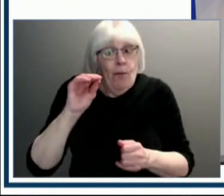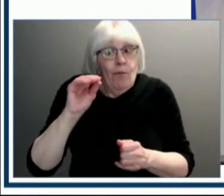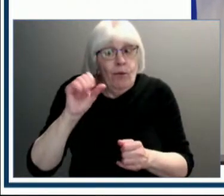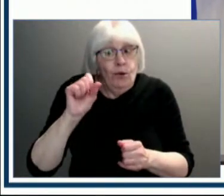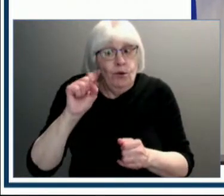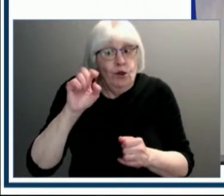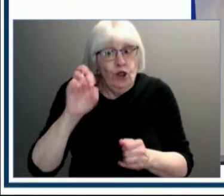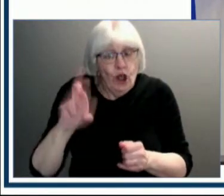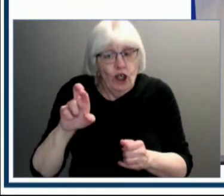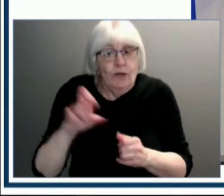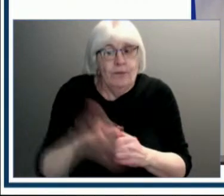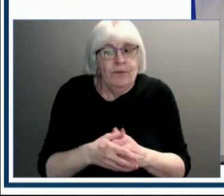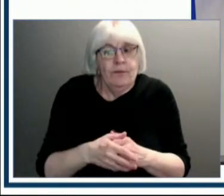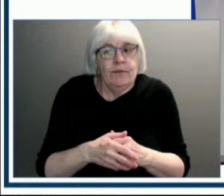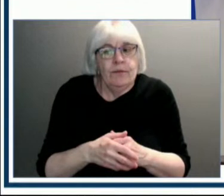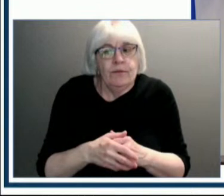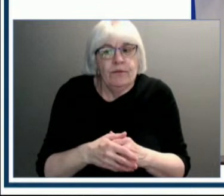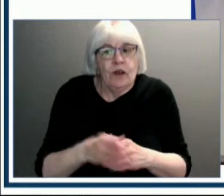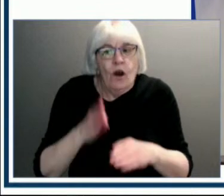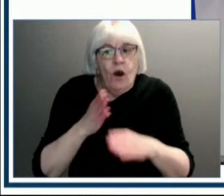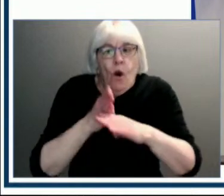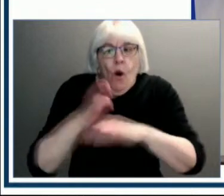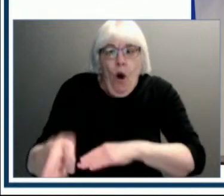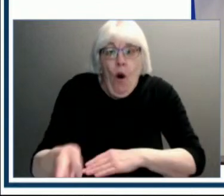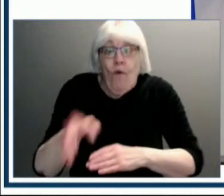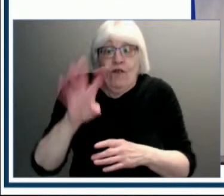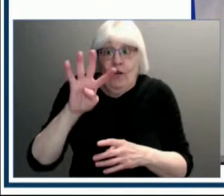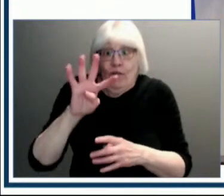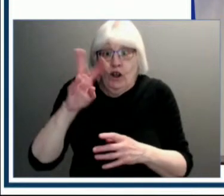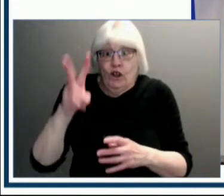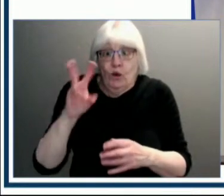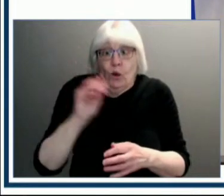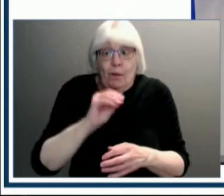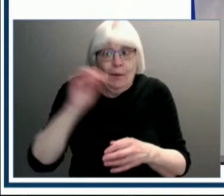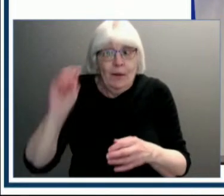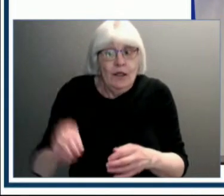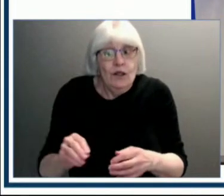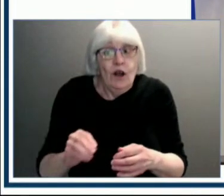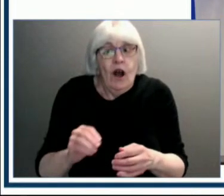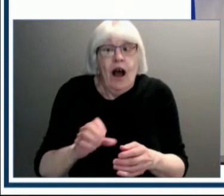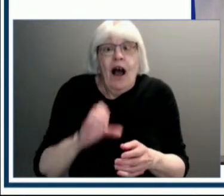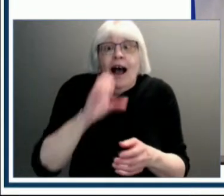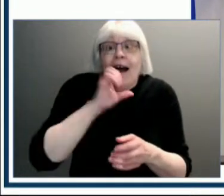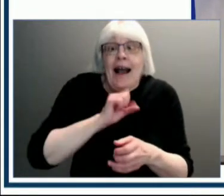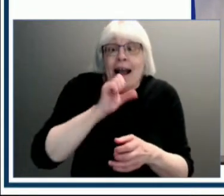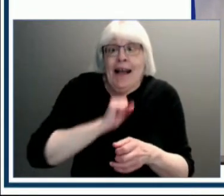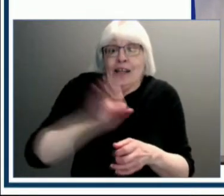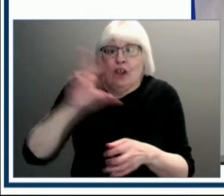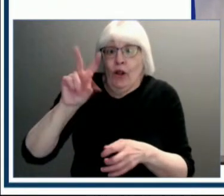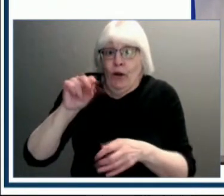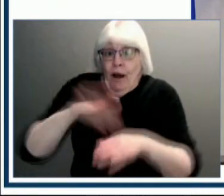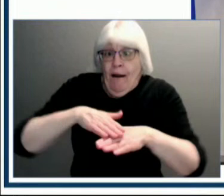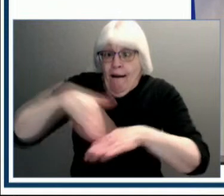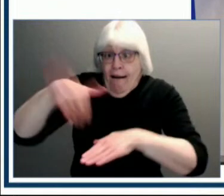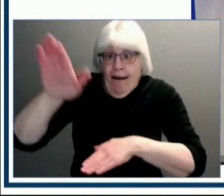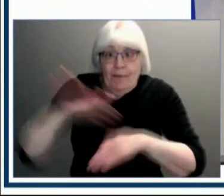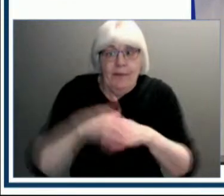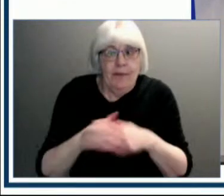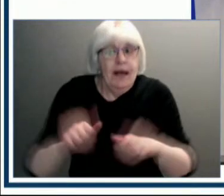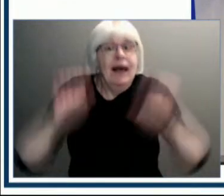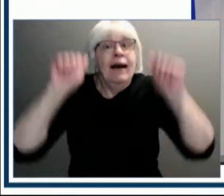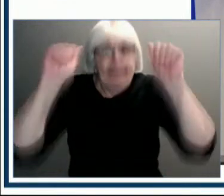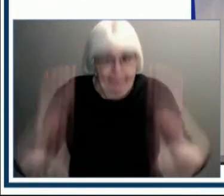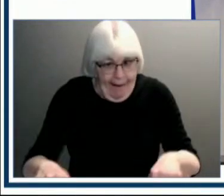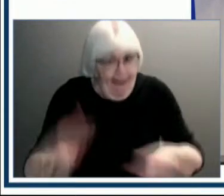the public that's eligible at 30 years old and eligible for a booster has either already received